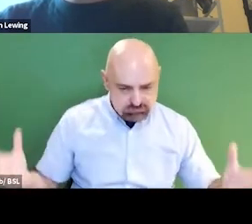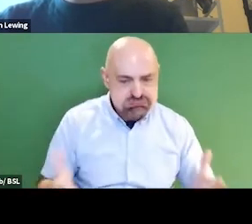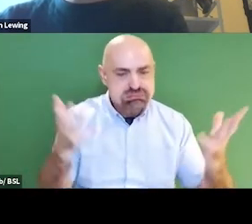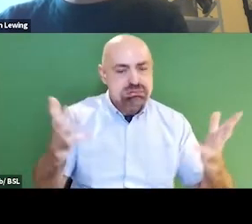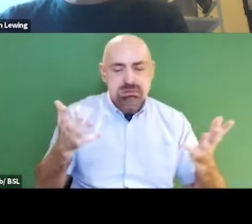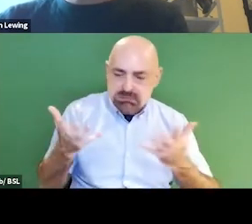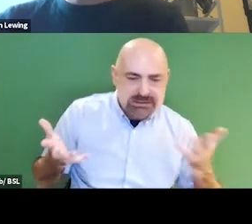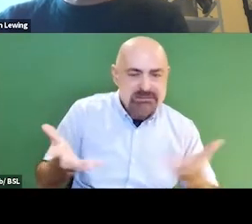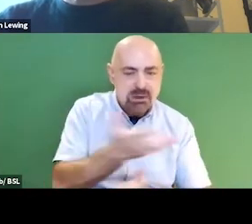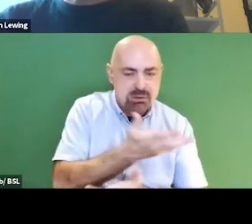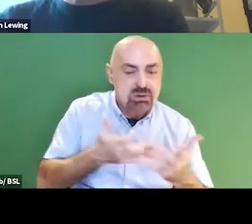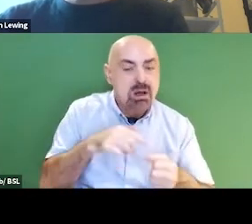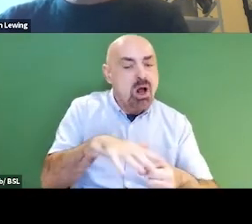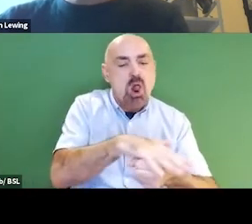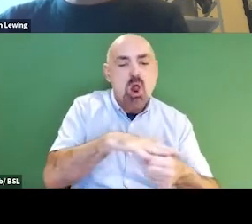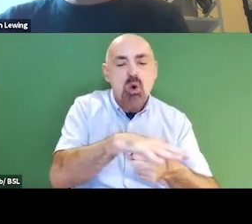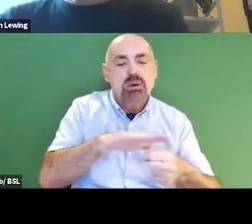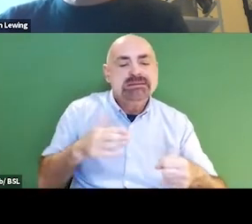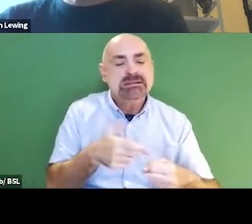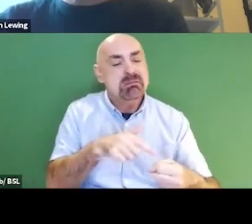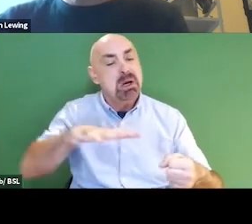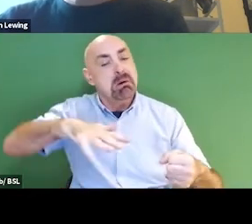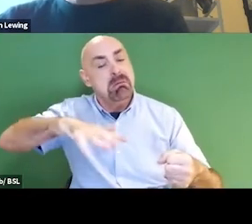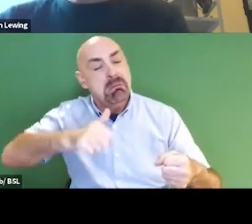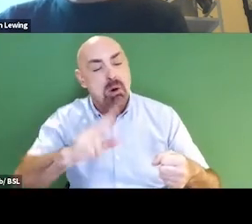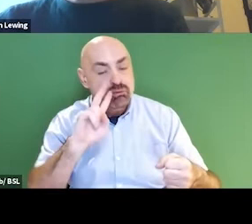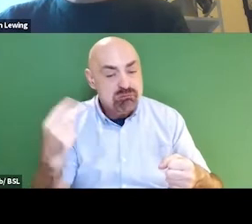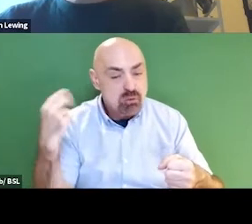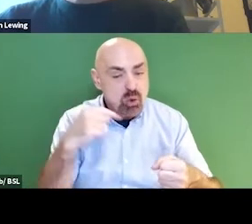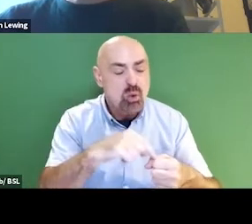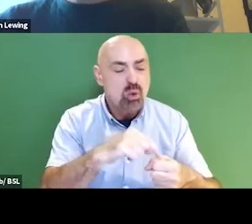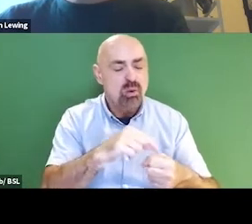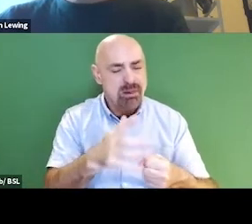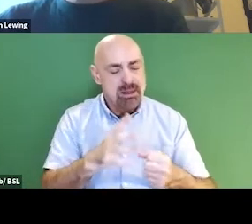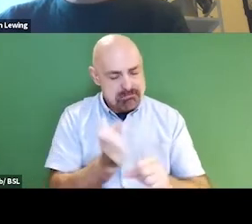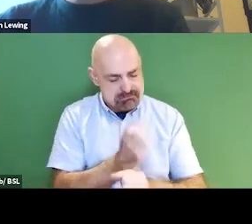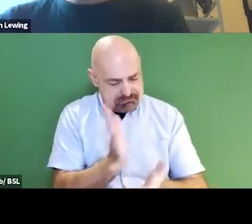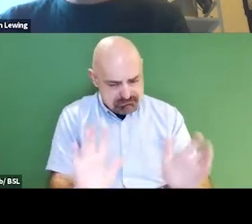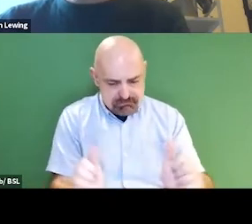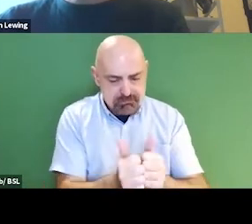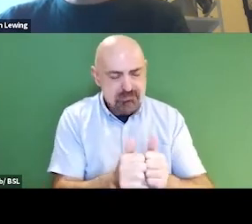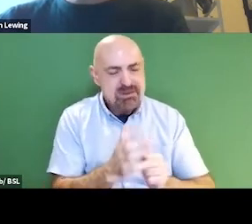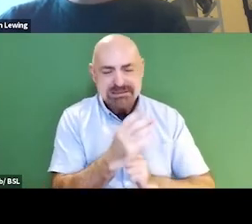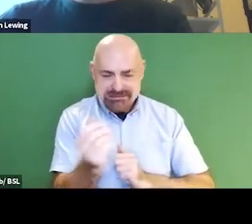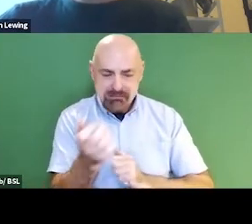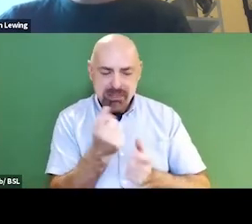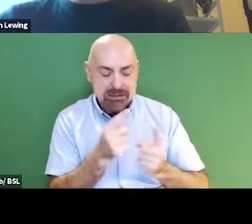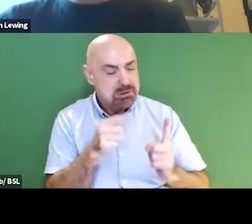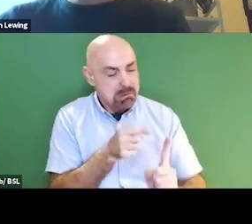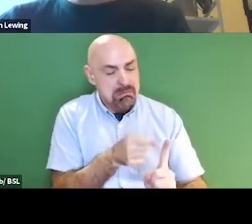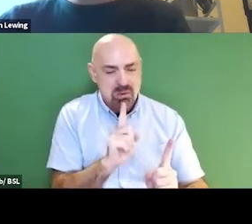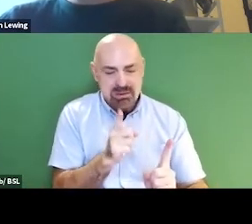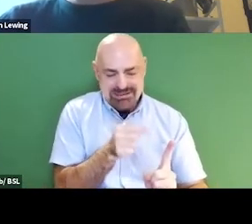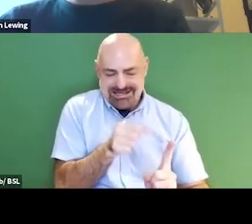about the state of the local system for children and families, reviewing and reaching conclusions about where things are now and what needs